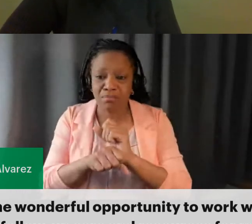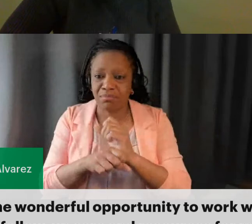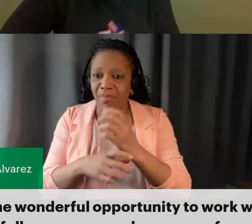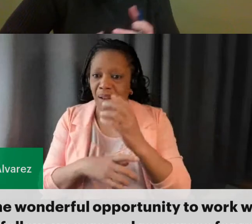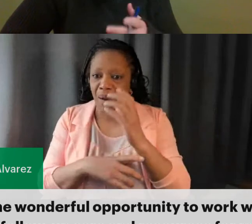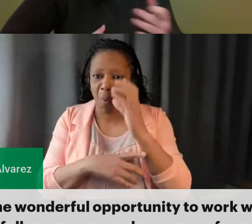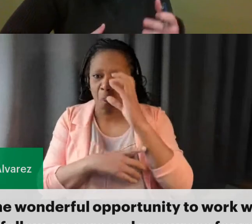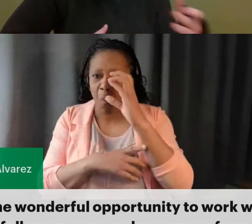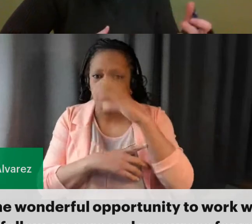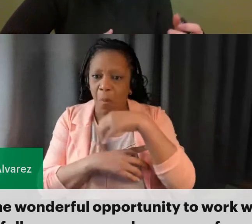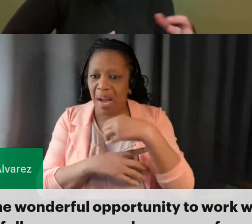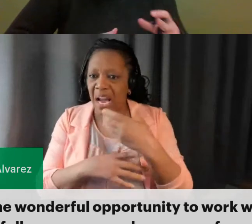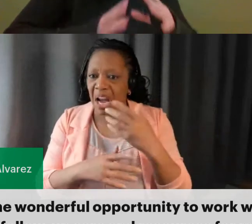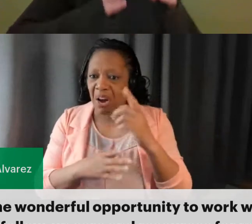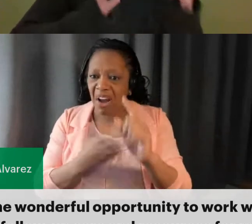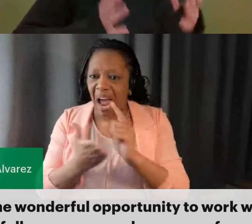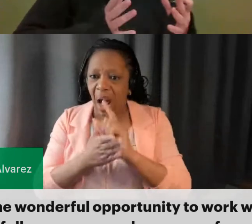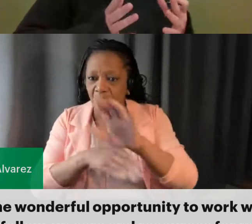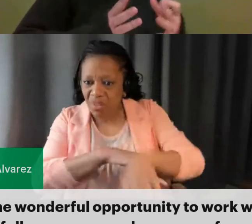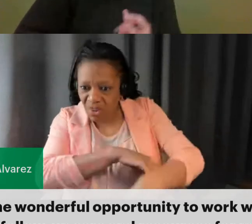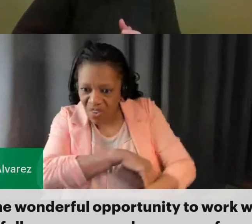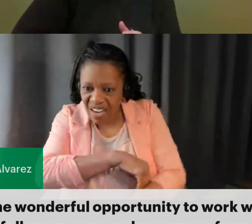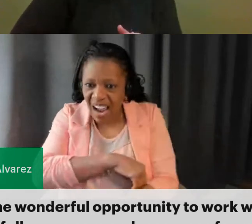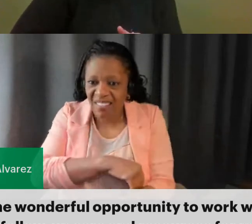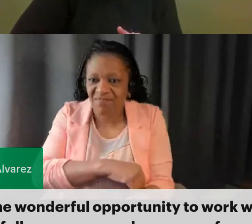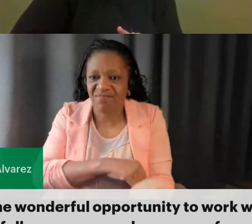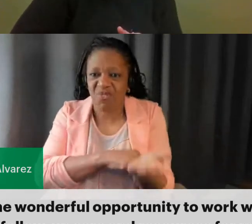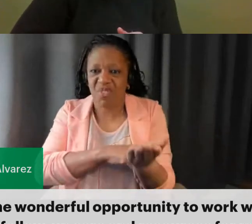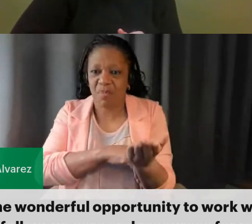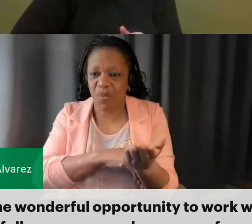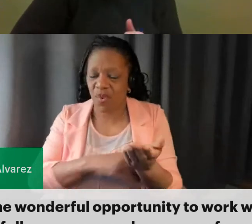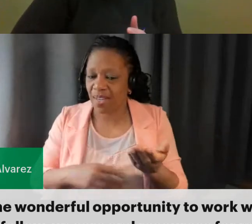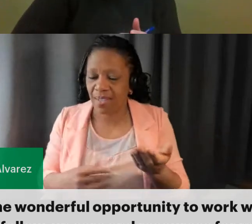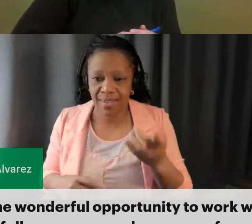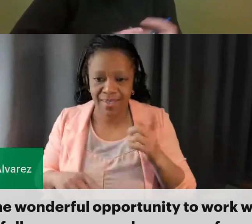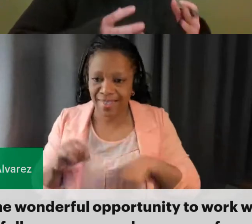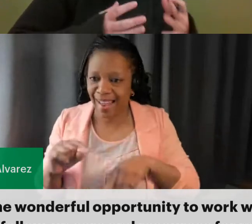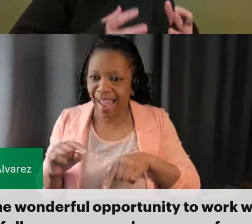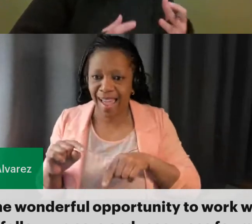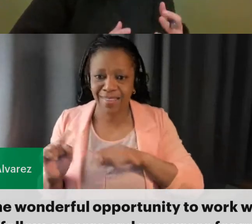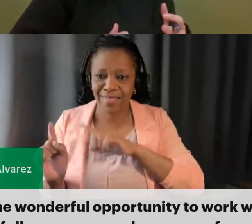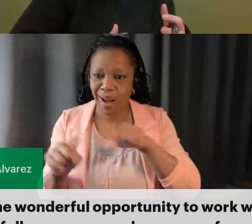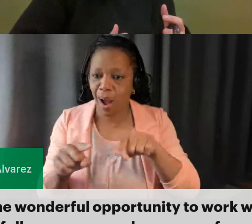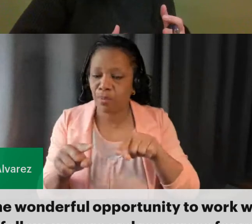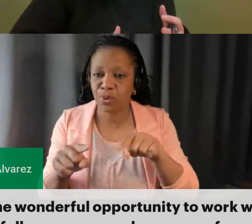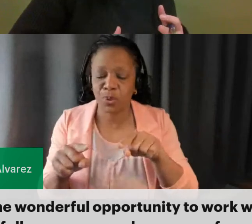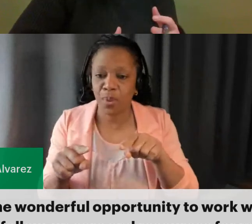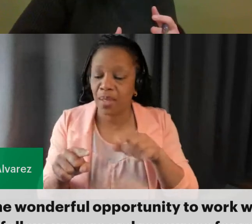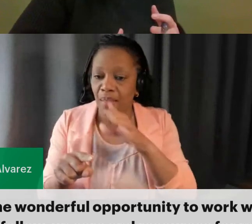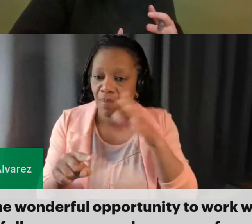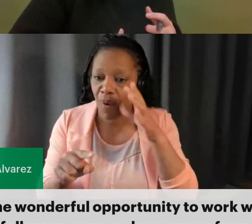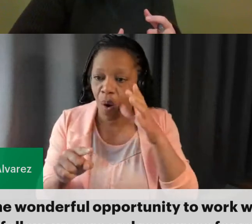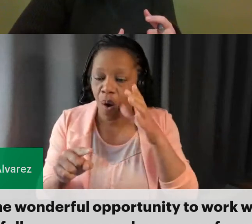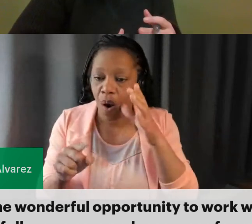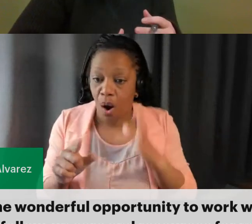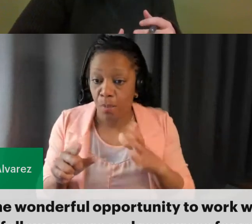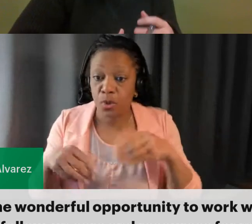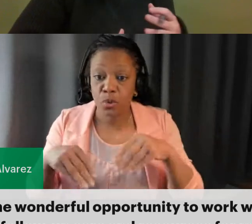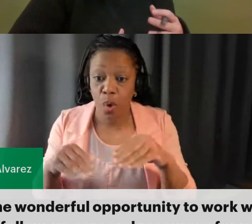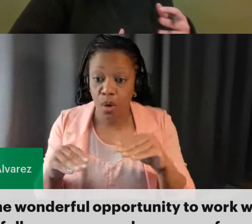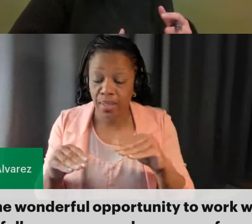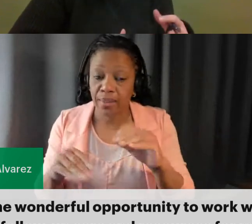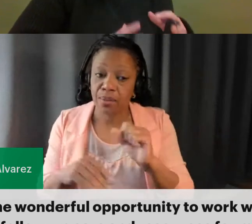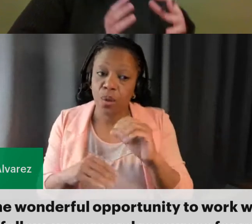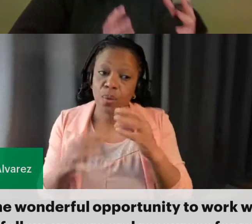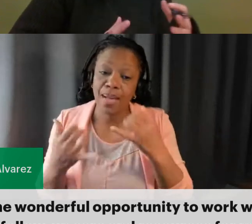so through this program, we are finding a sort of interim solution in that we're working with